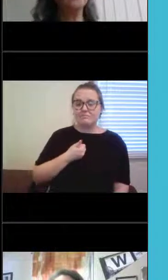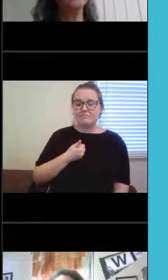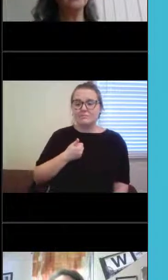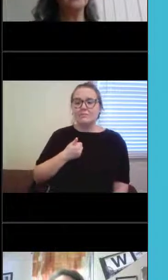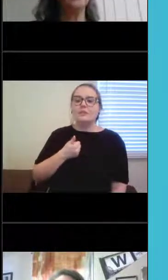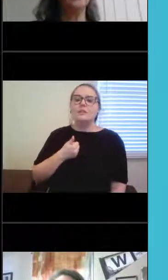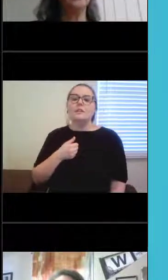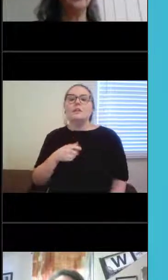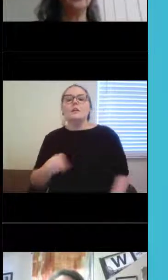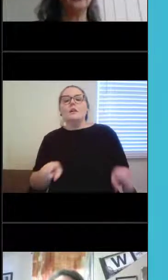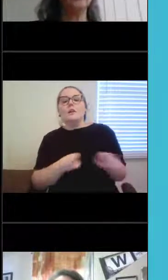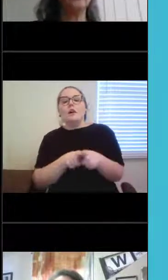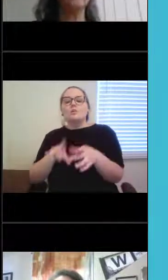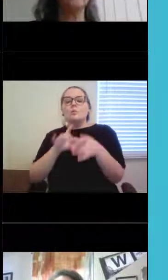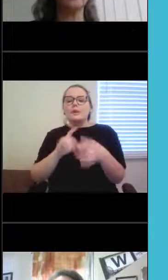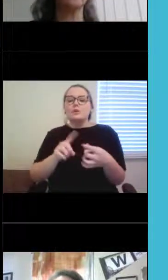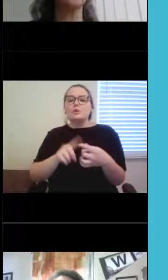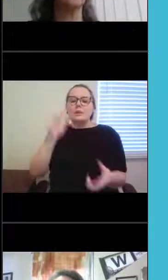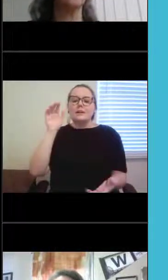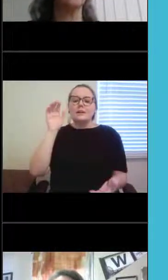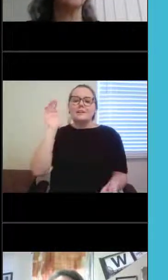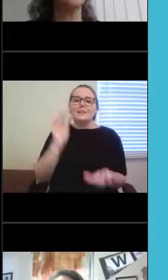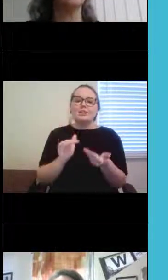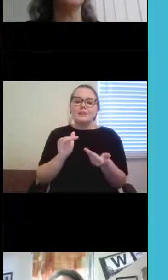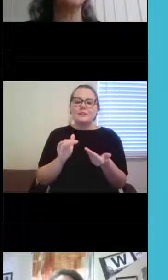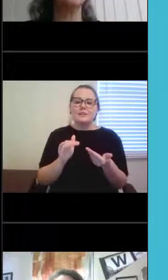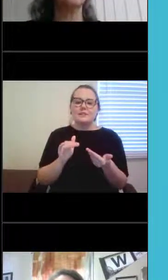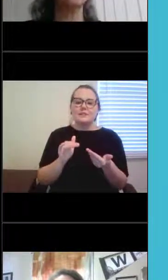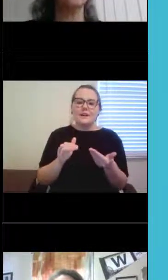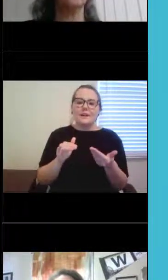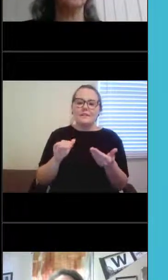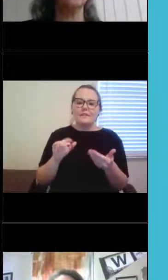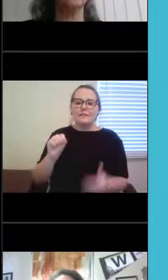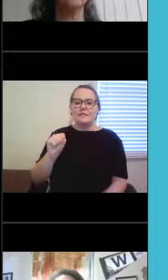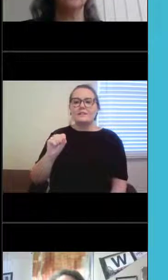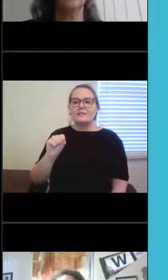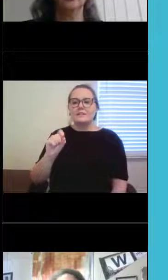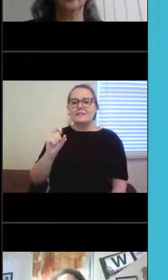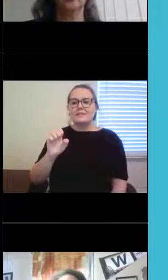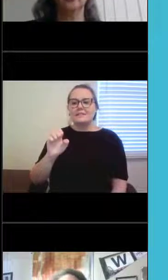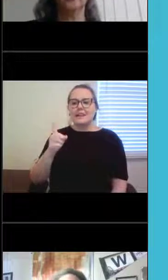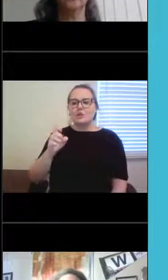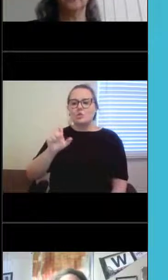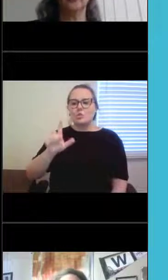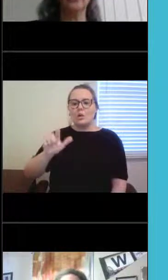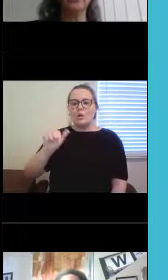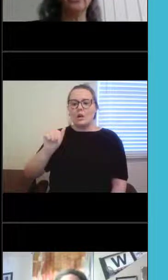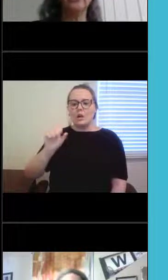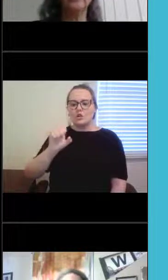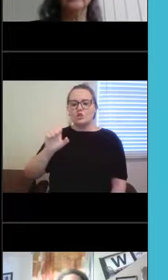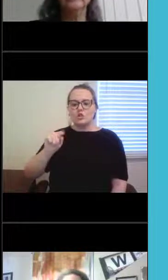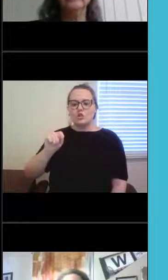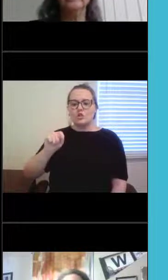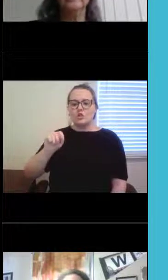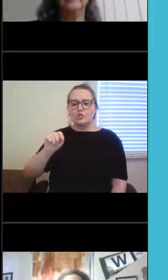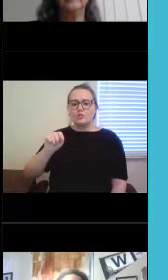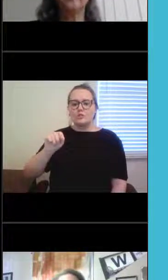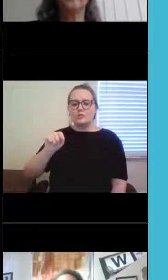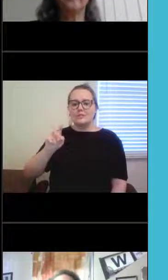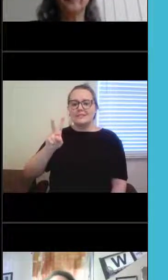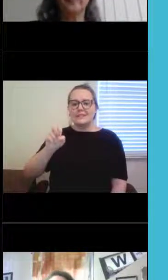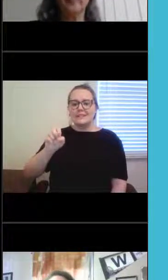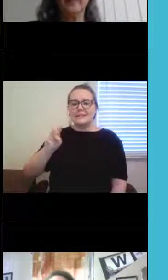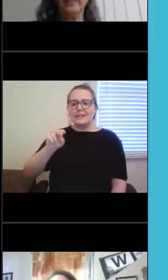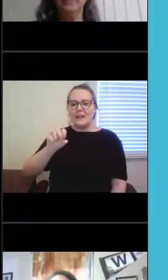were also related to a decrease in sexual assertiveness in sexual situations and or with partners.